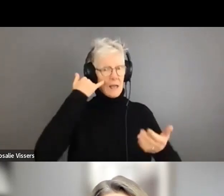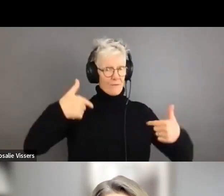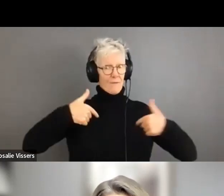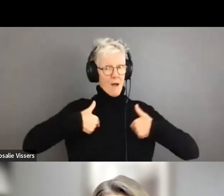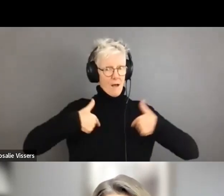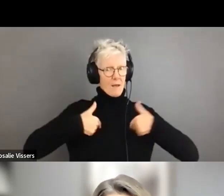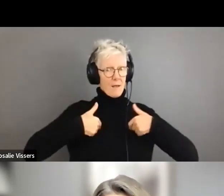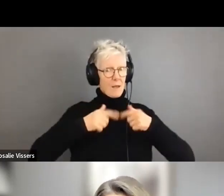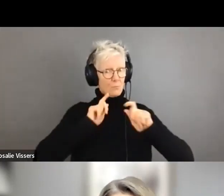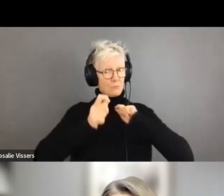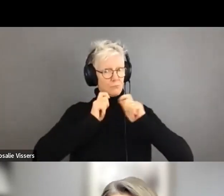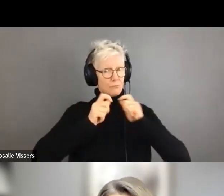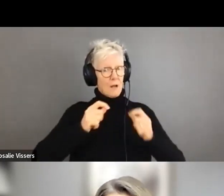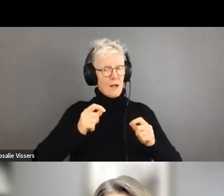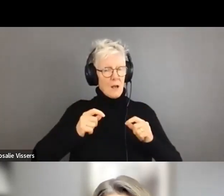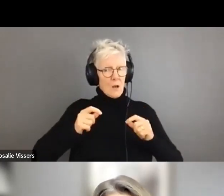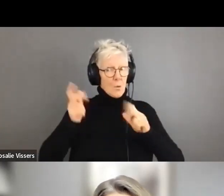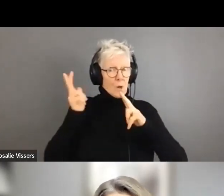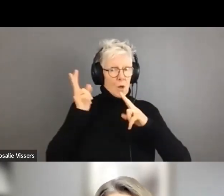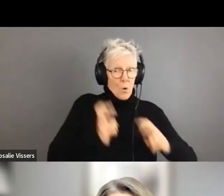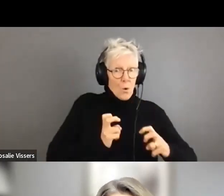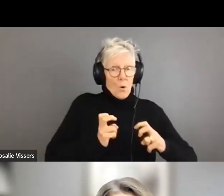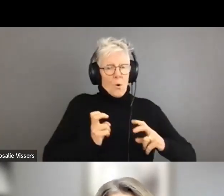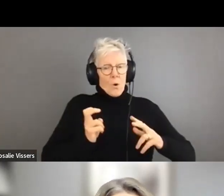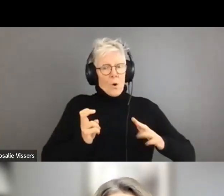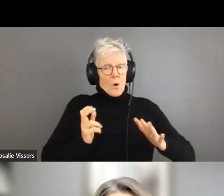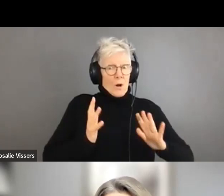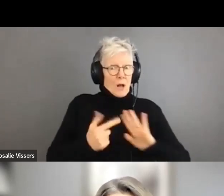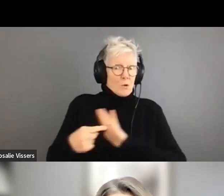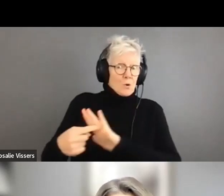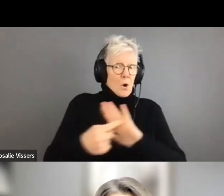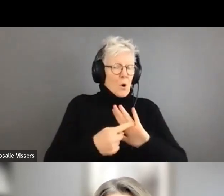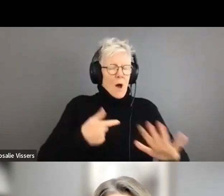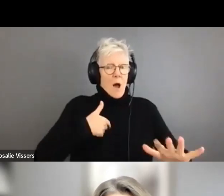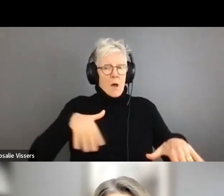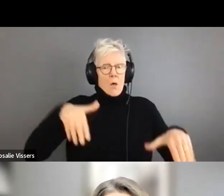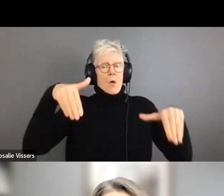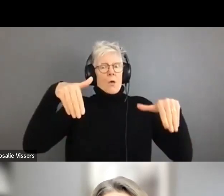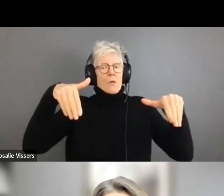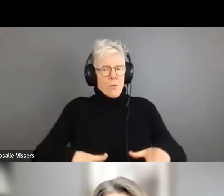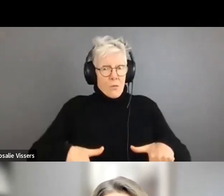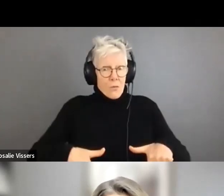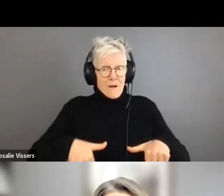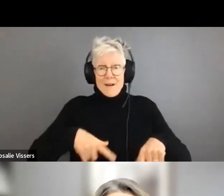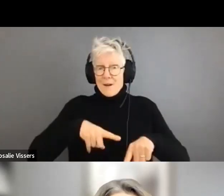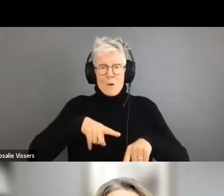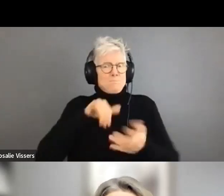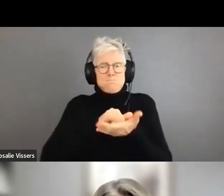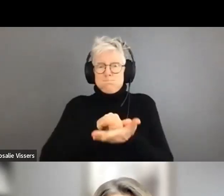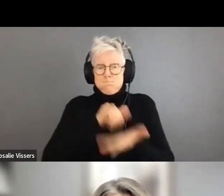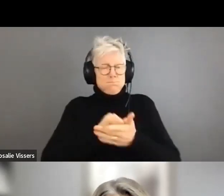a conversation and I knew I was being recorded and you were playing it somewhere, I would probably freeze and not be able to answer. So if I could prep on